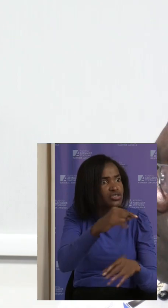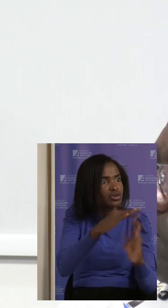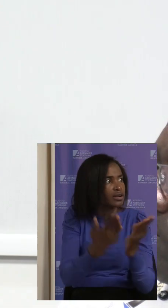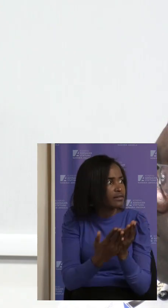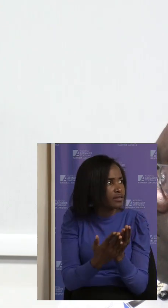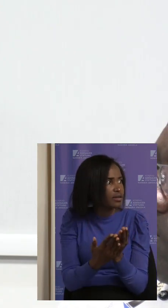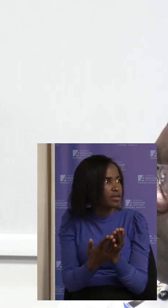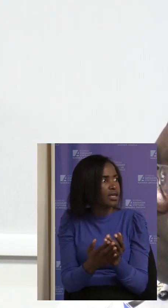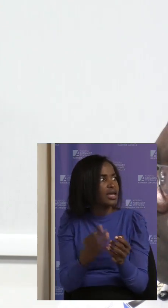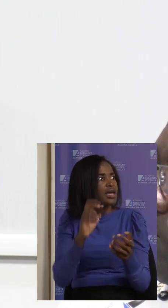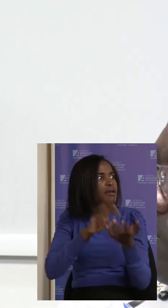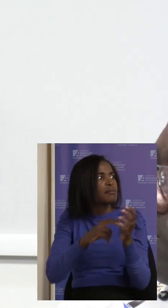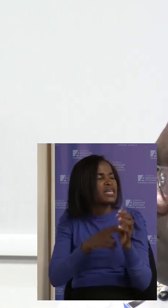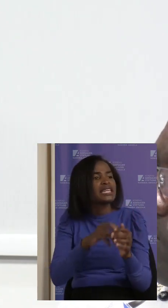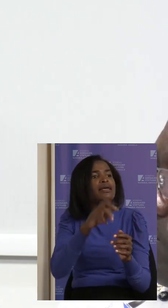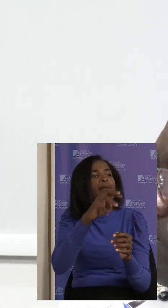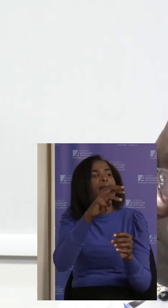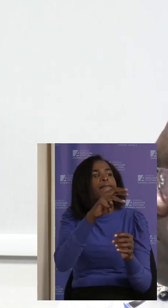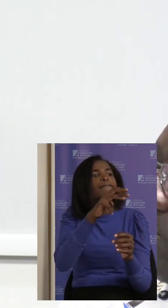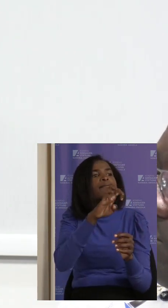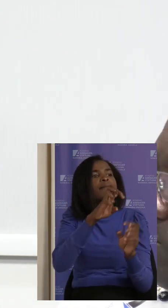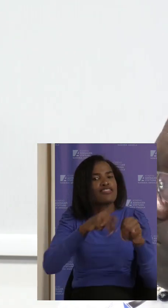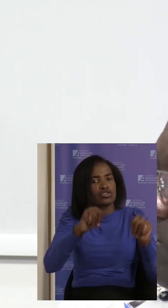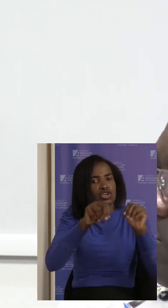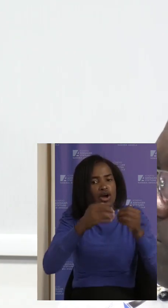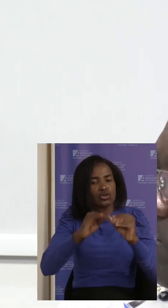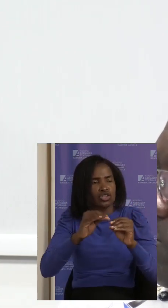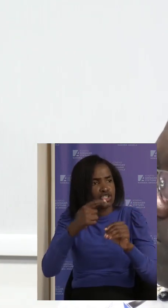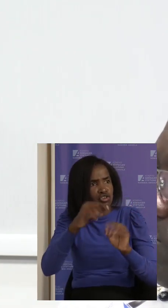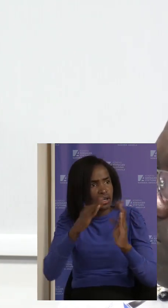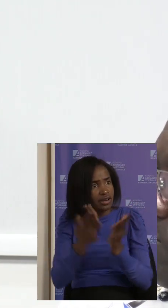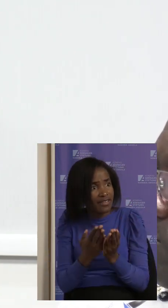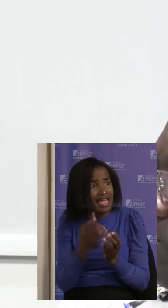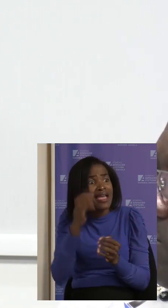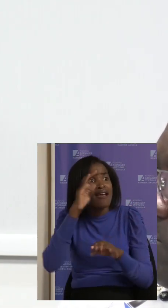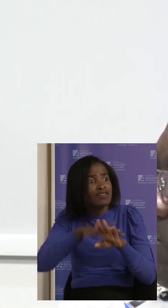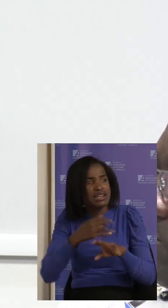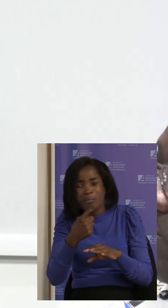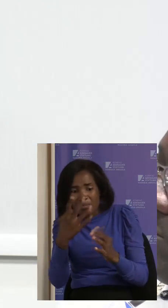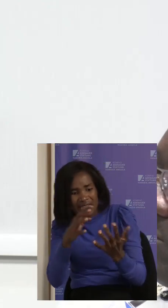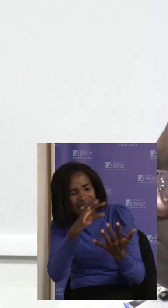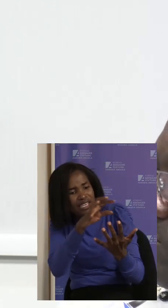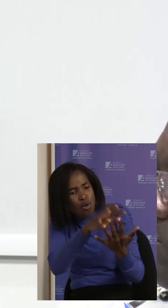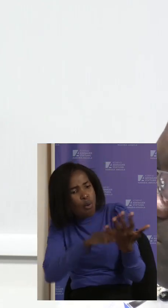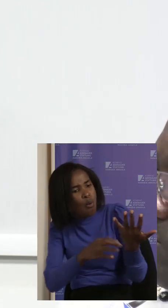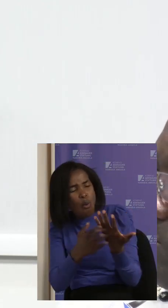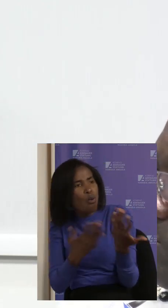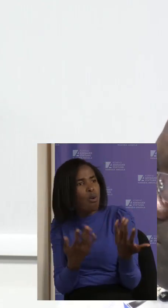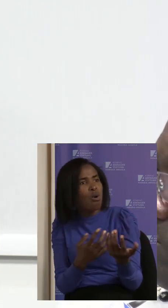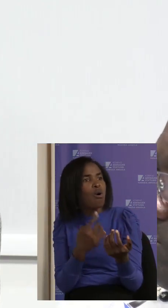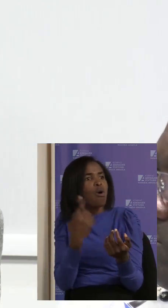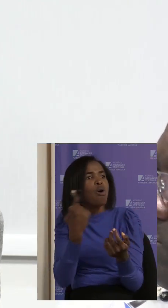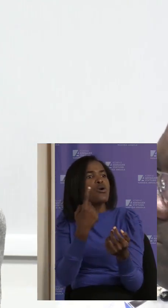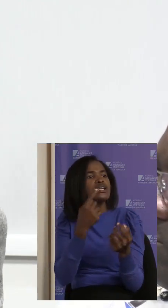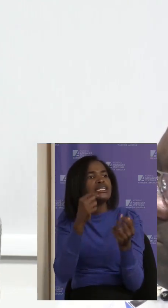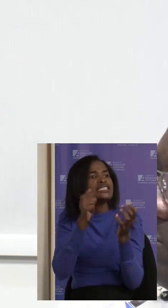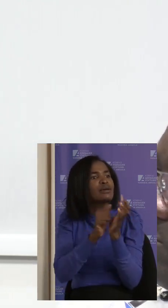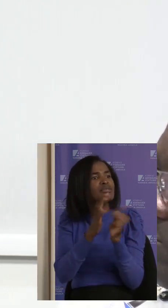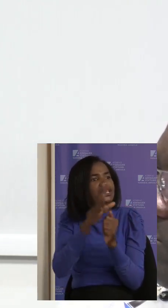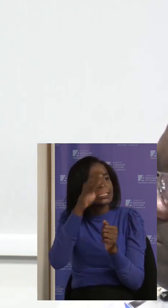be methodology of how to teach geography. If you're looking for mathematics, you will not find the mathematics. It will be mathematics